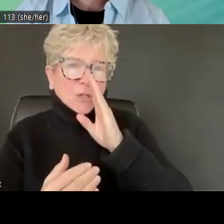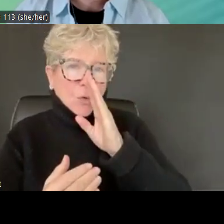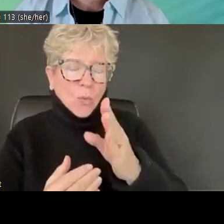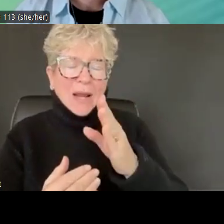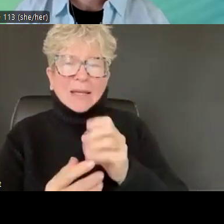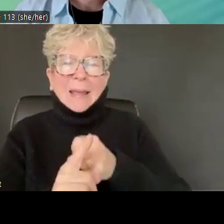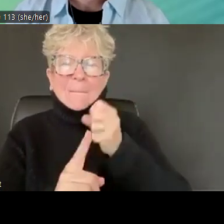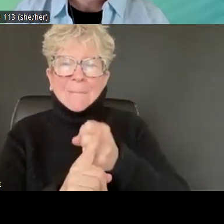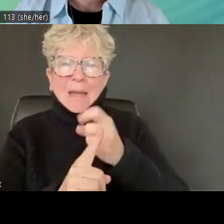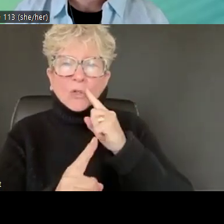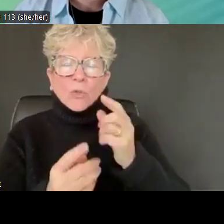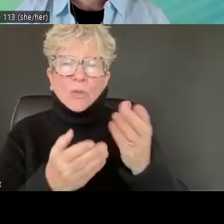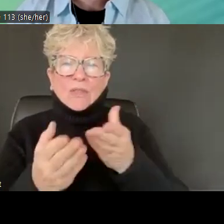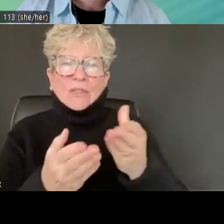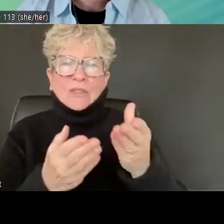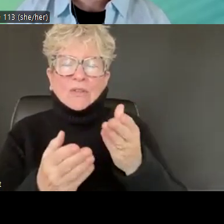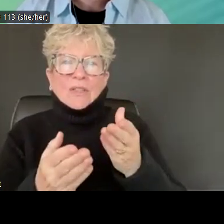on the service delivery system.